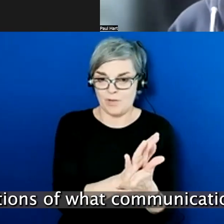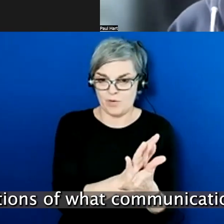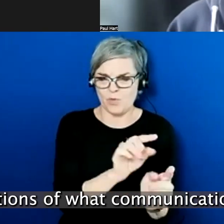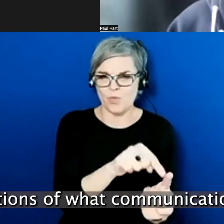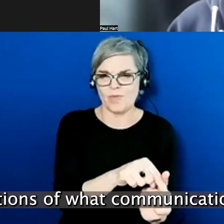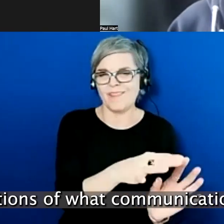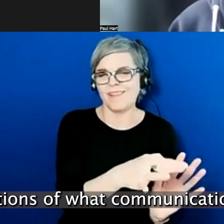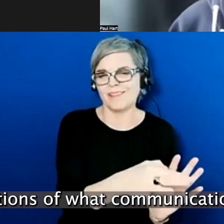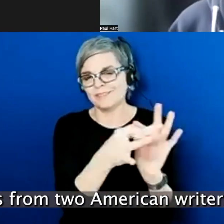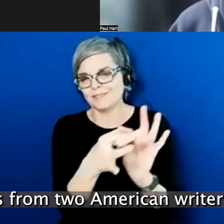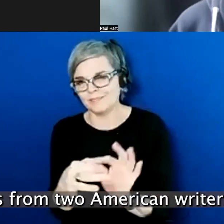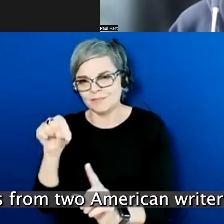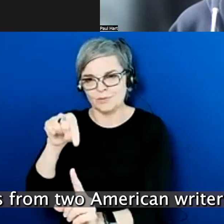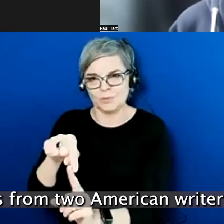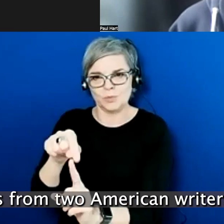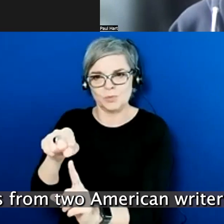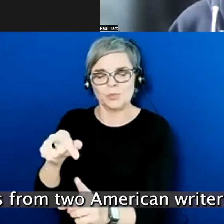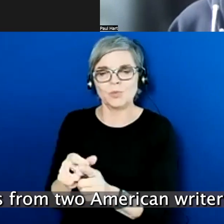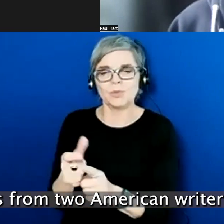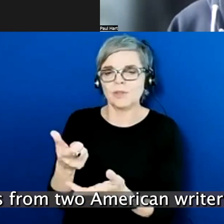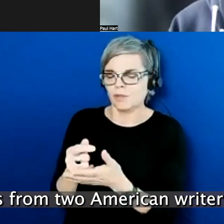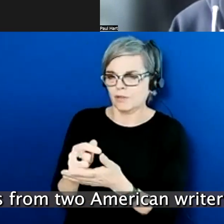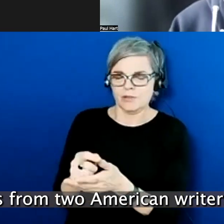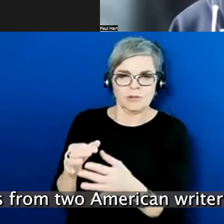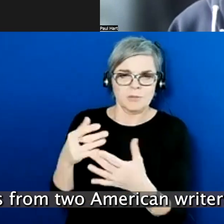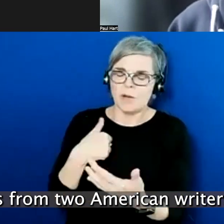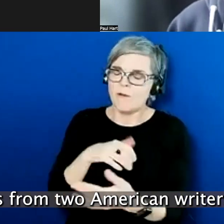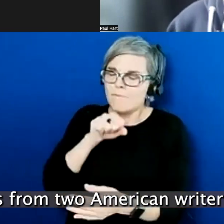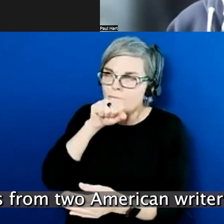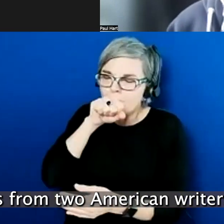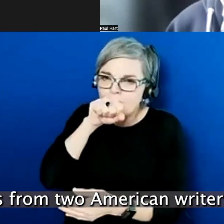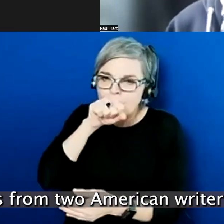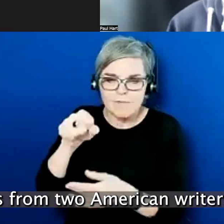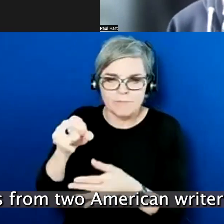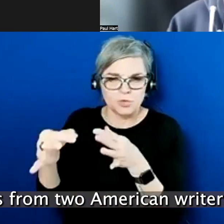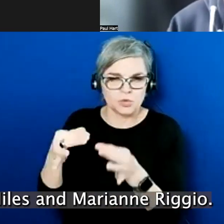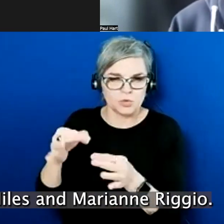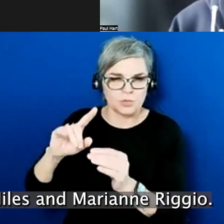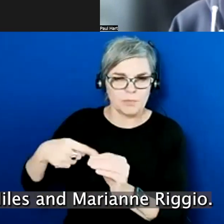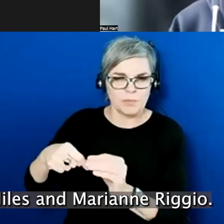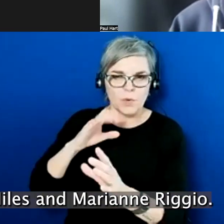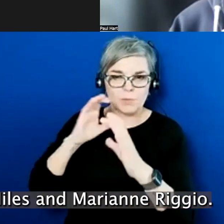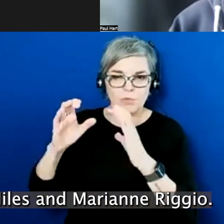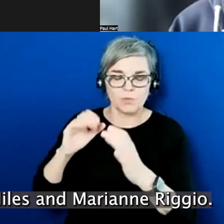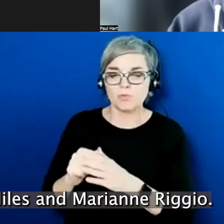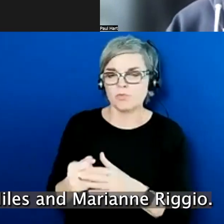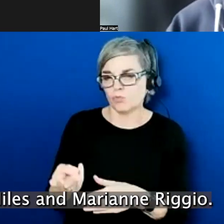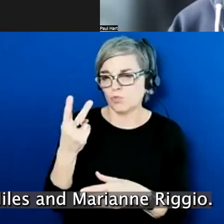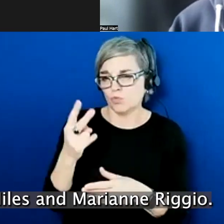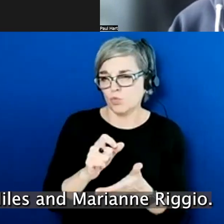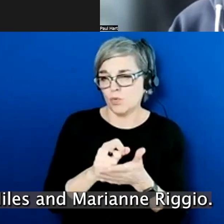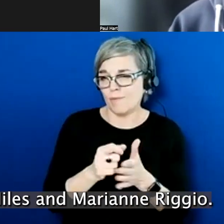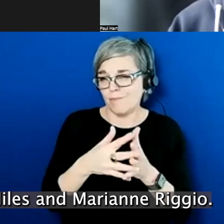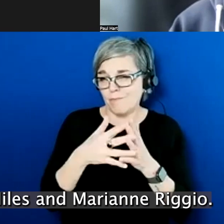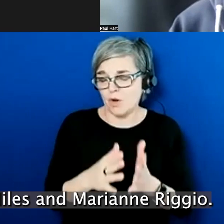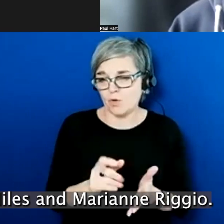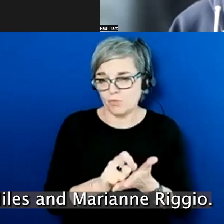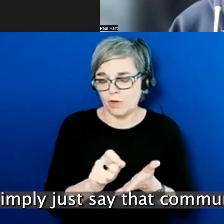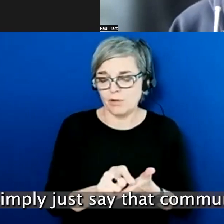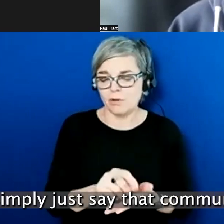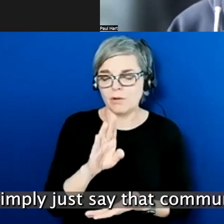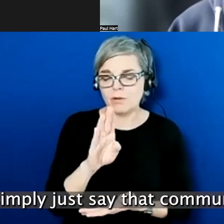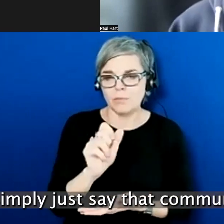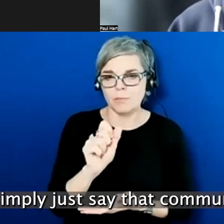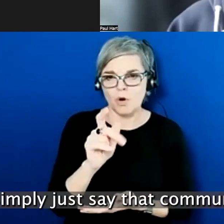what communication is, and it comes from two American writers, Barbara Miles and Marianne